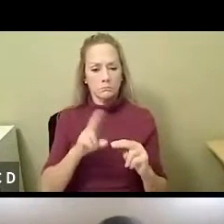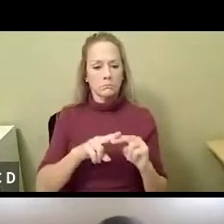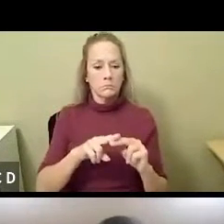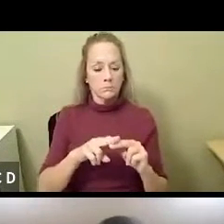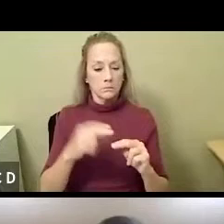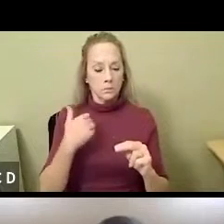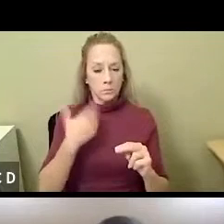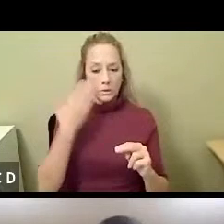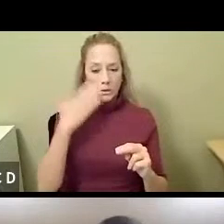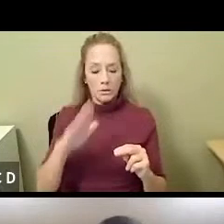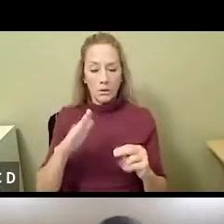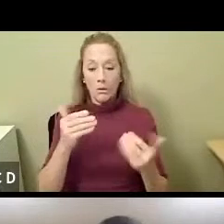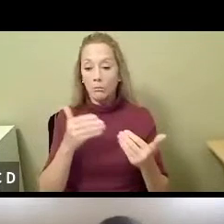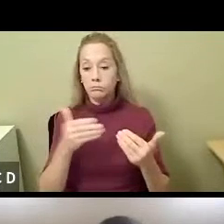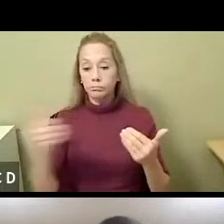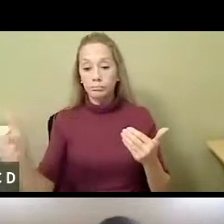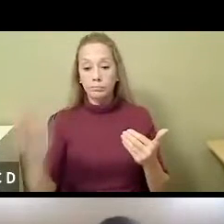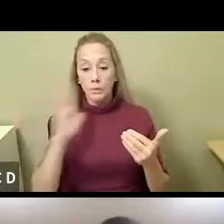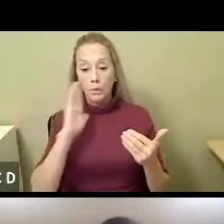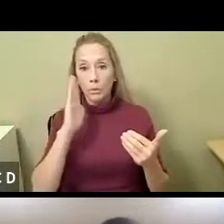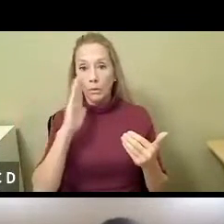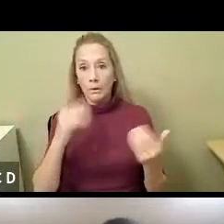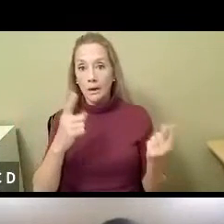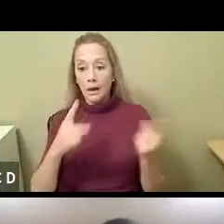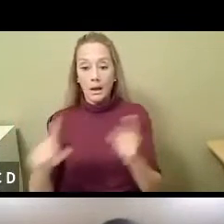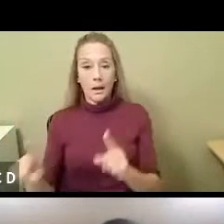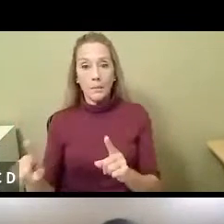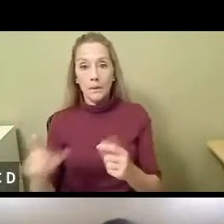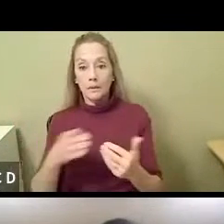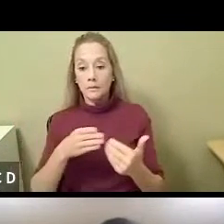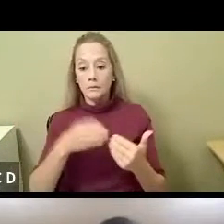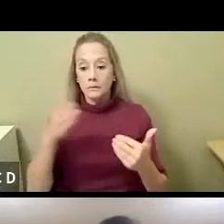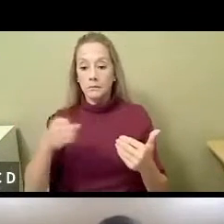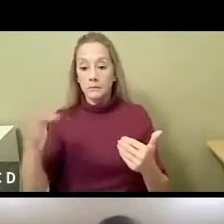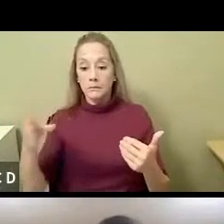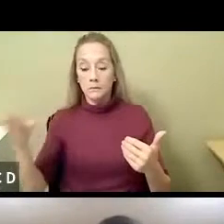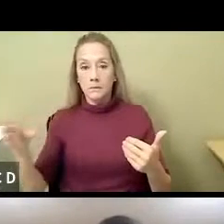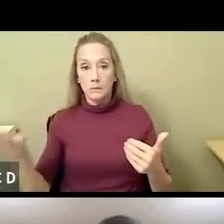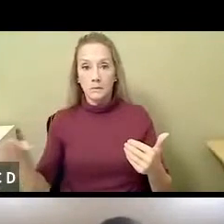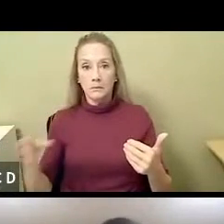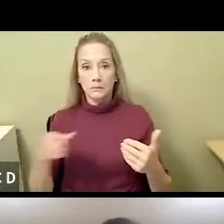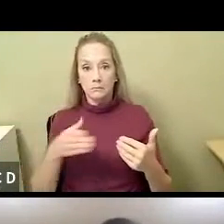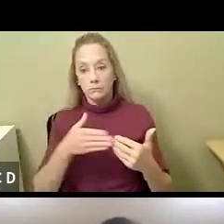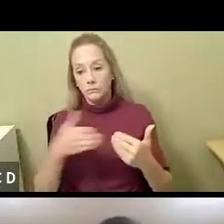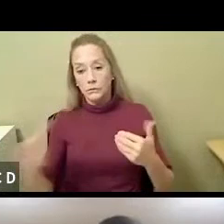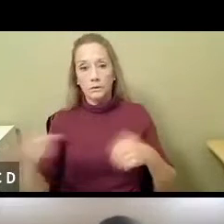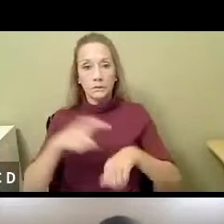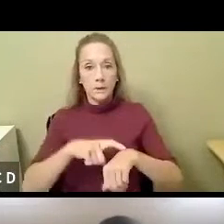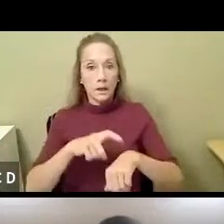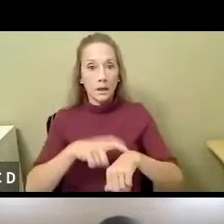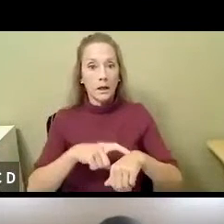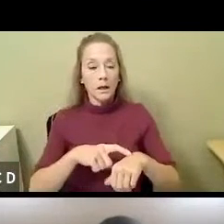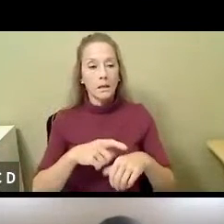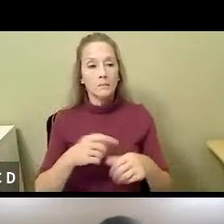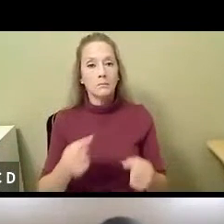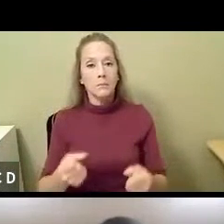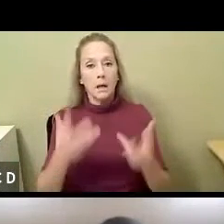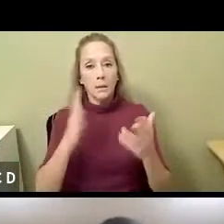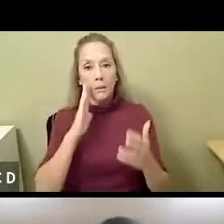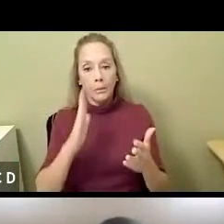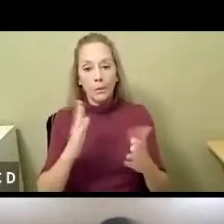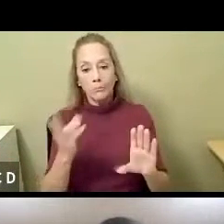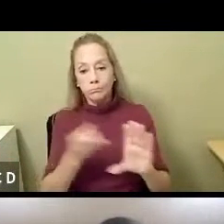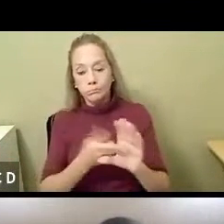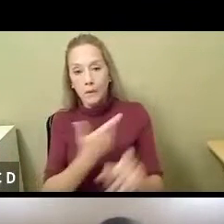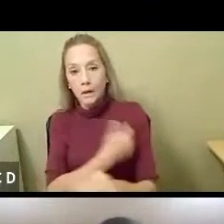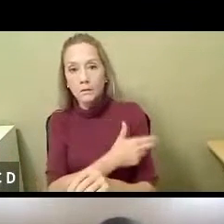going to translate into the sequential effects that stagger over time to hospitalizations and whatnot.